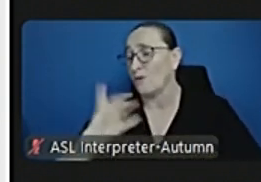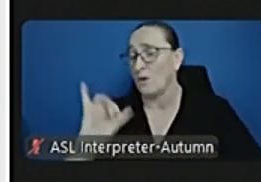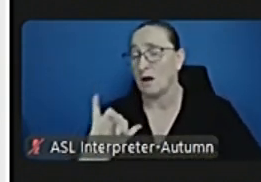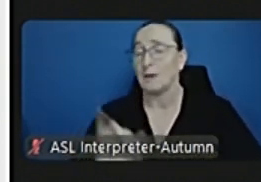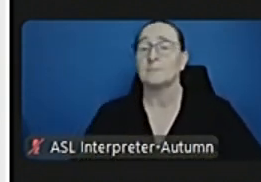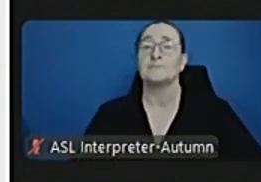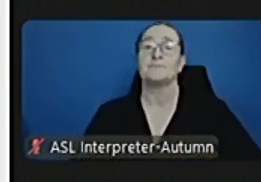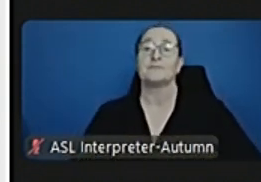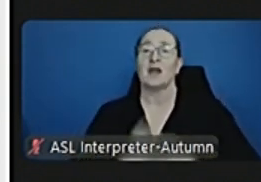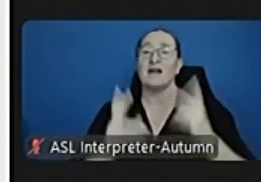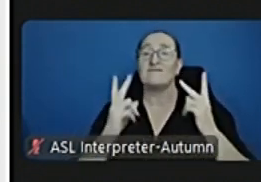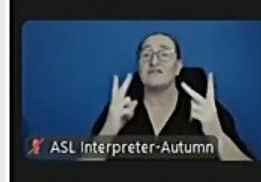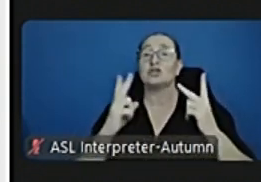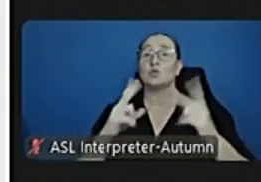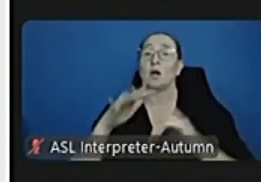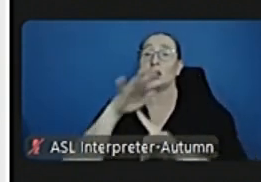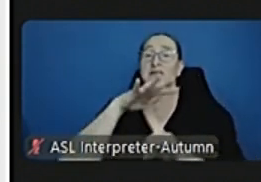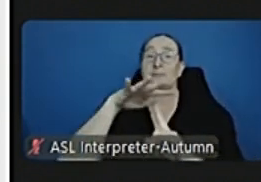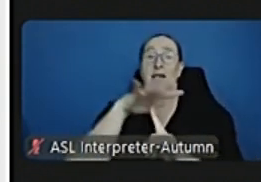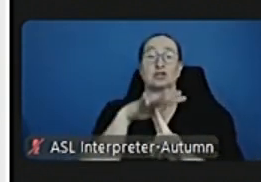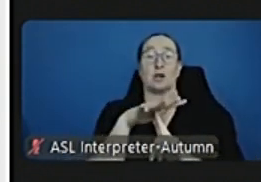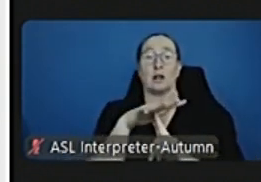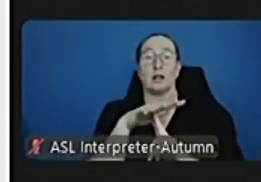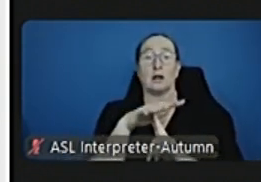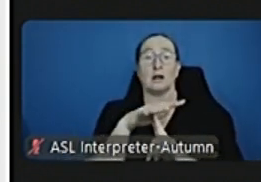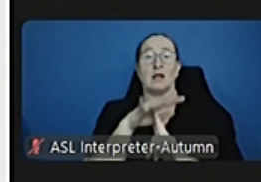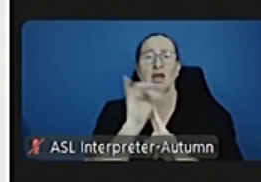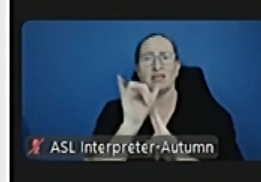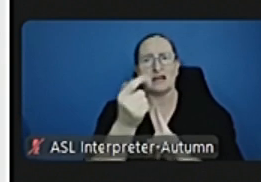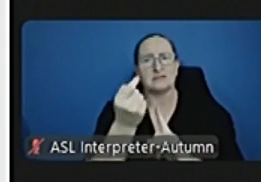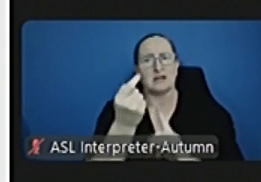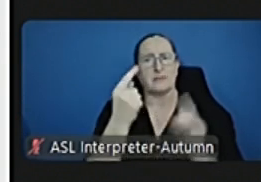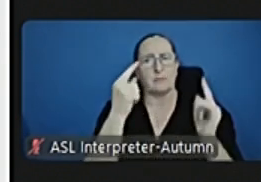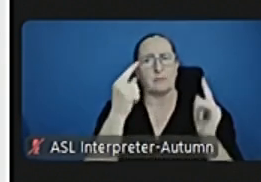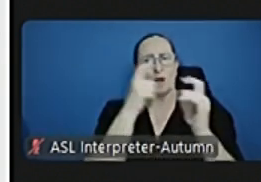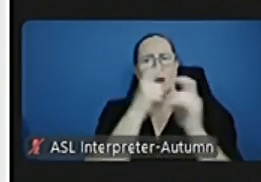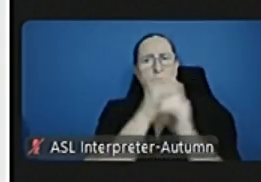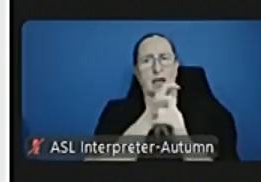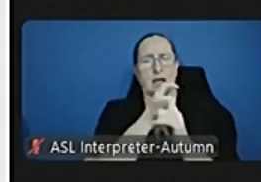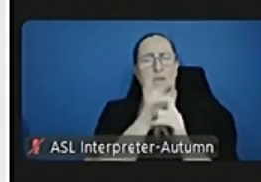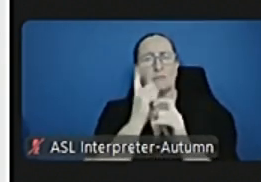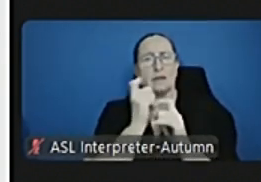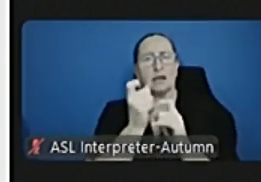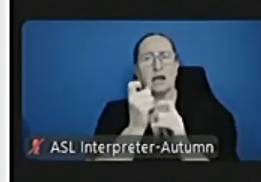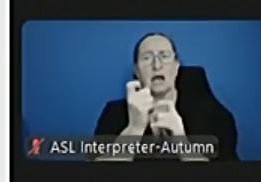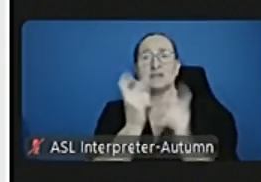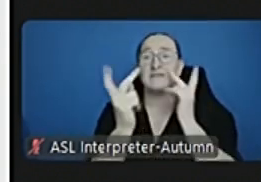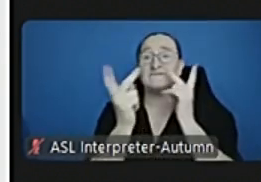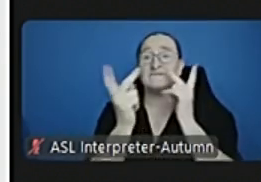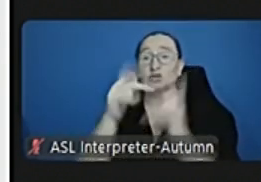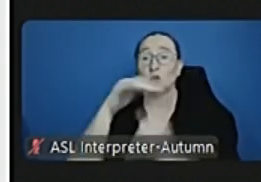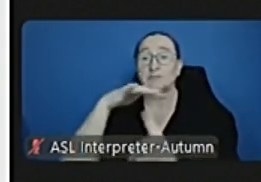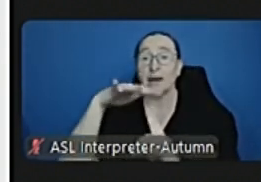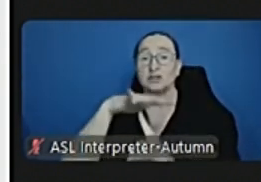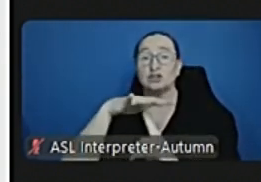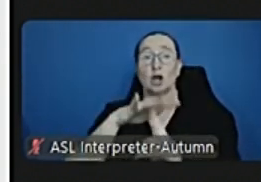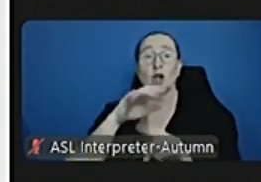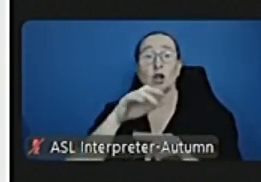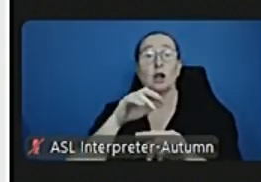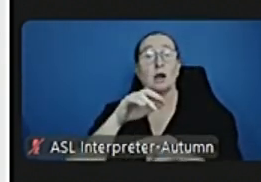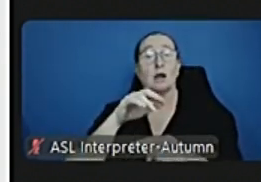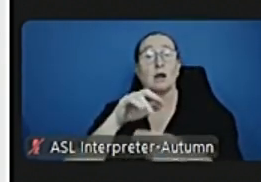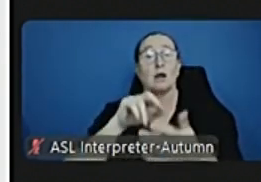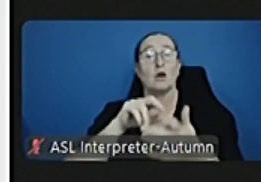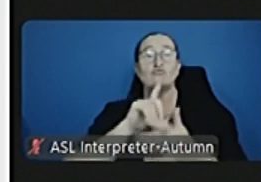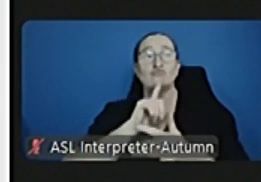Visual spatial. This is where it becomes a little complicated, because visual spatial is something that we referred to earlier that really